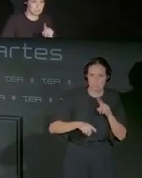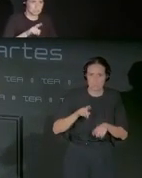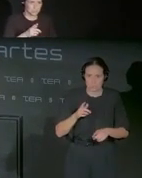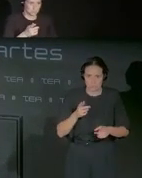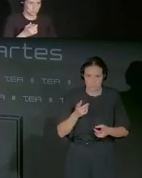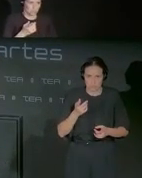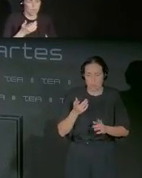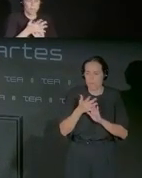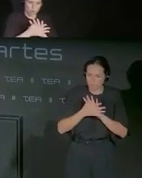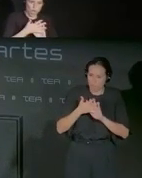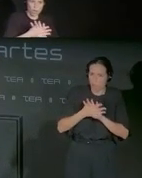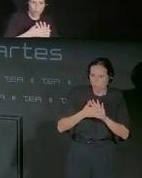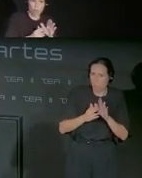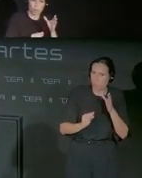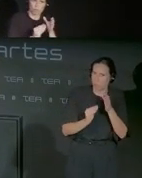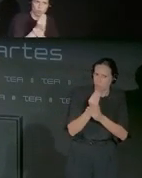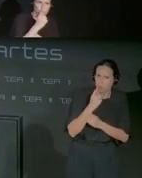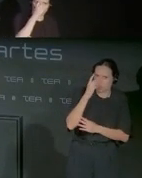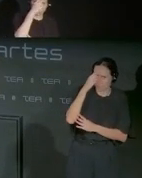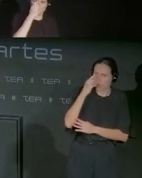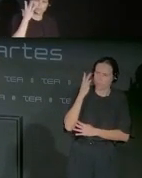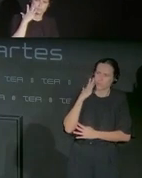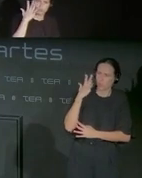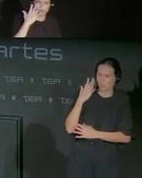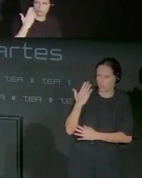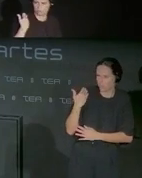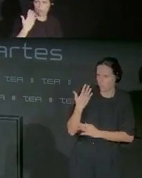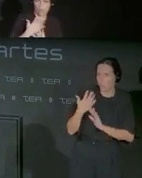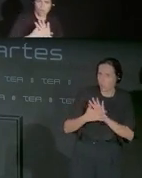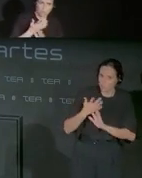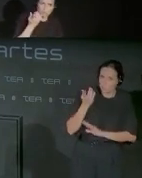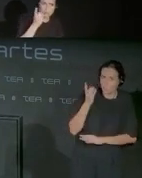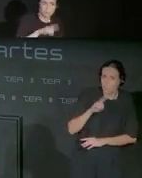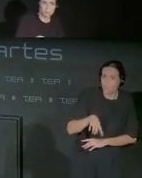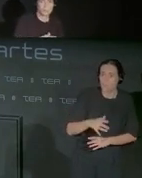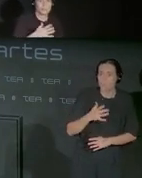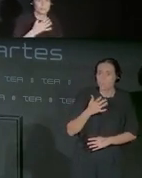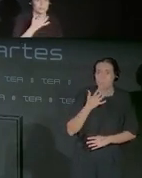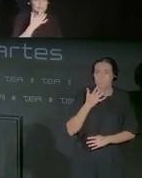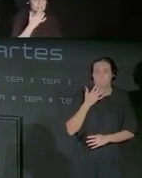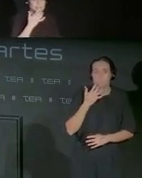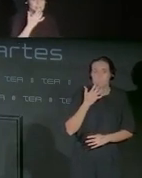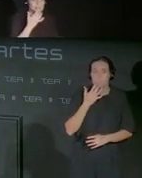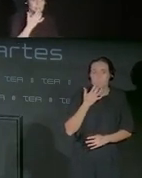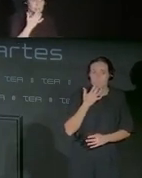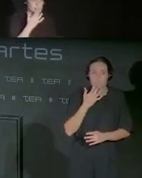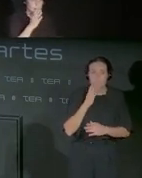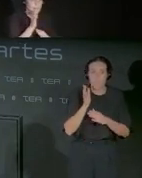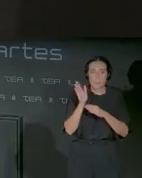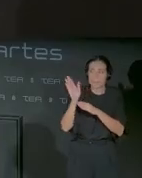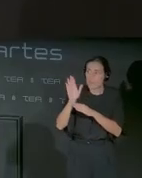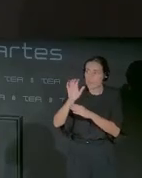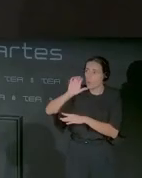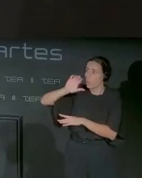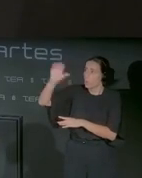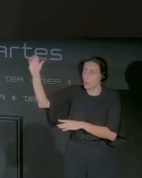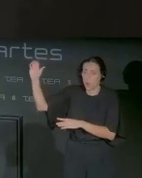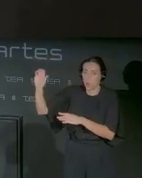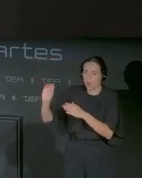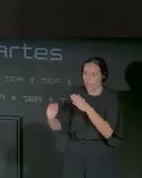No, I just wanted to mention an example. We don't produce movies in Europe just for the local markets. We produce for the